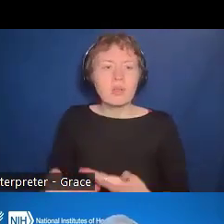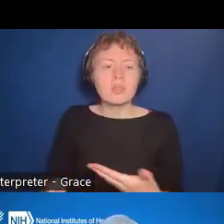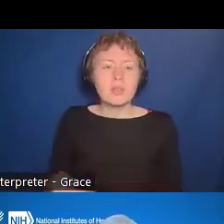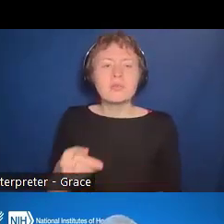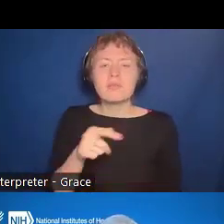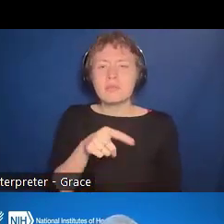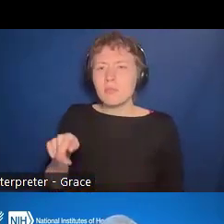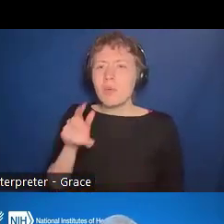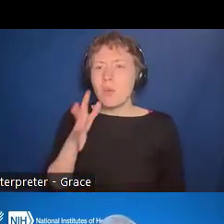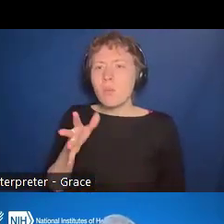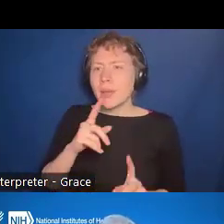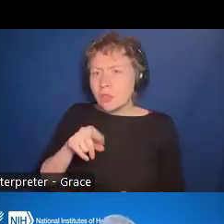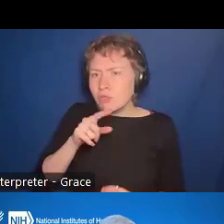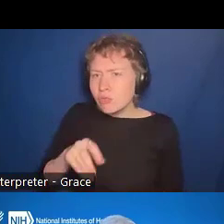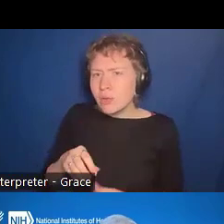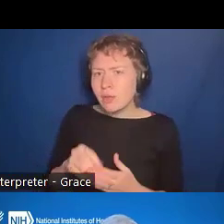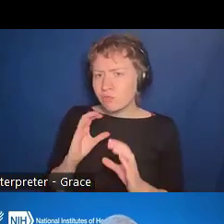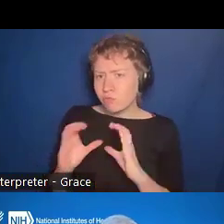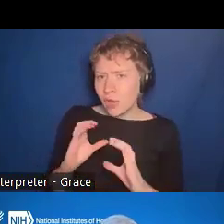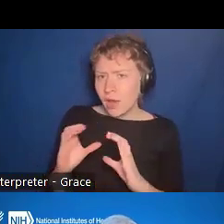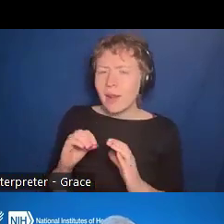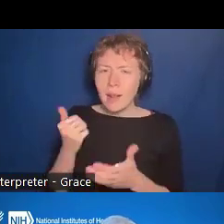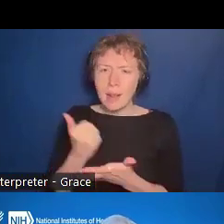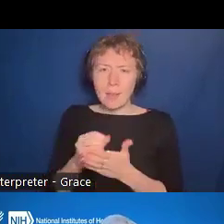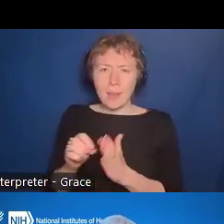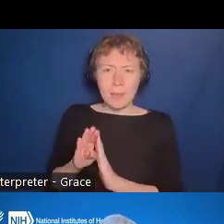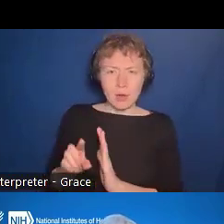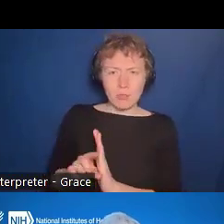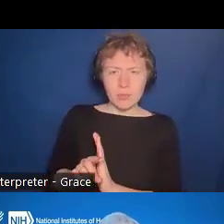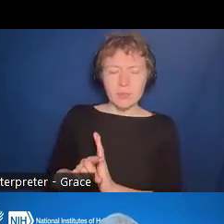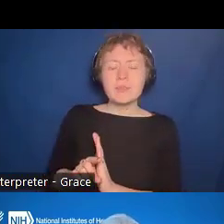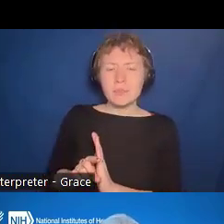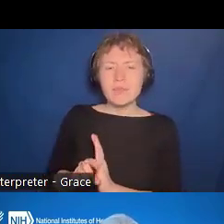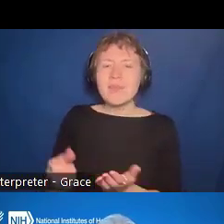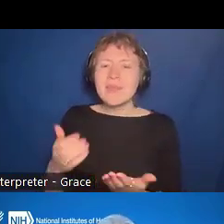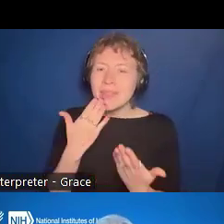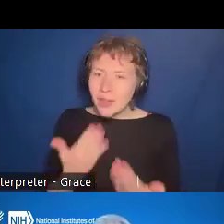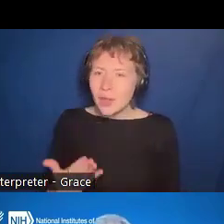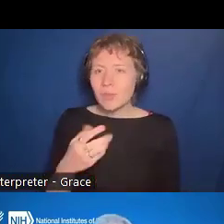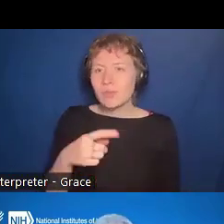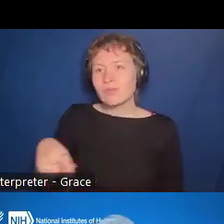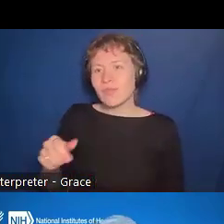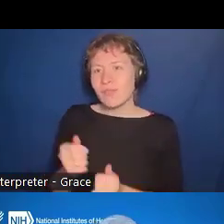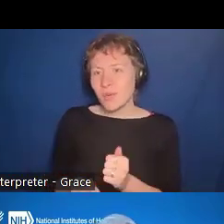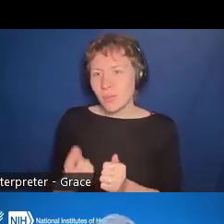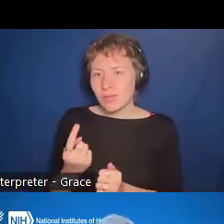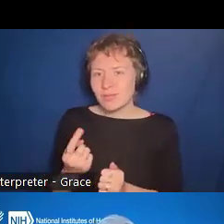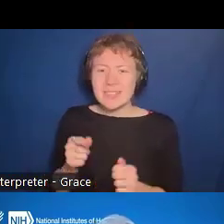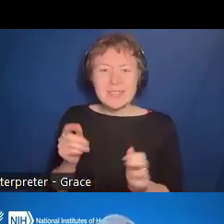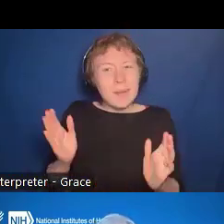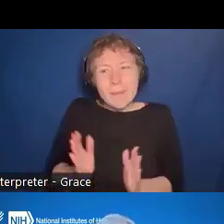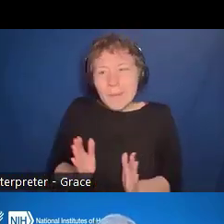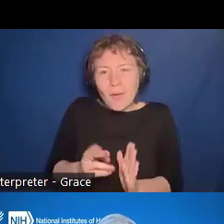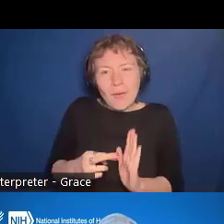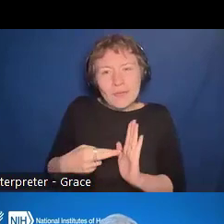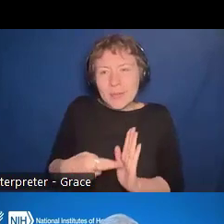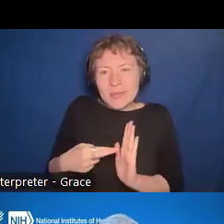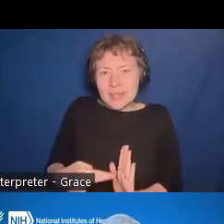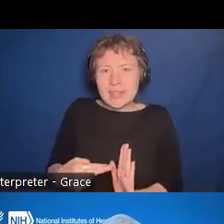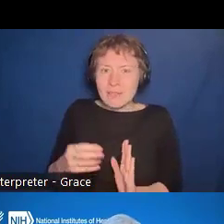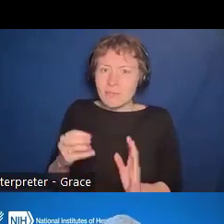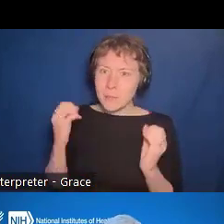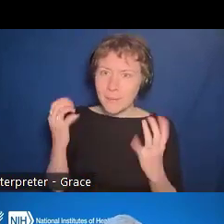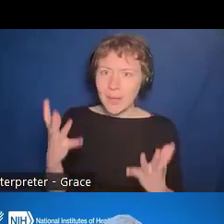answering questions in the chat and be helping on the back end. So thank you to everyone. And this is just a very small representation of the number of